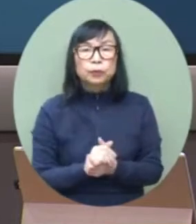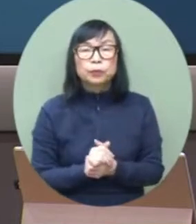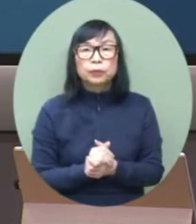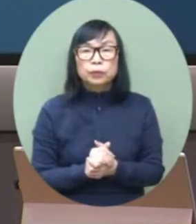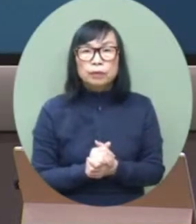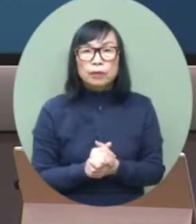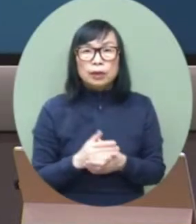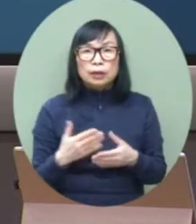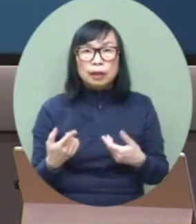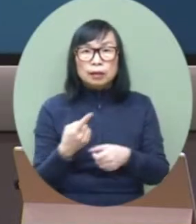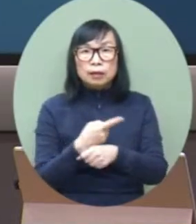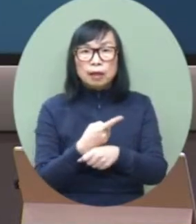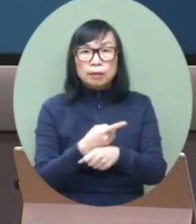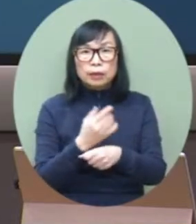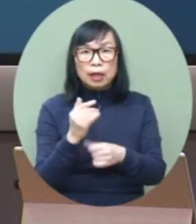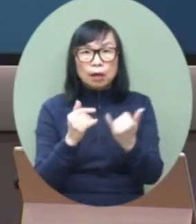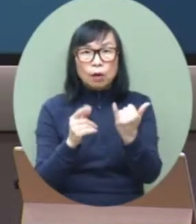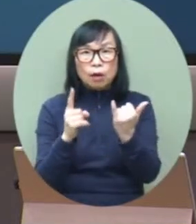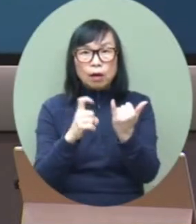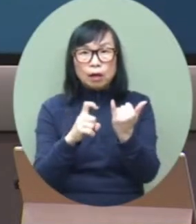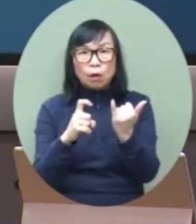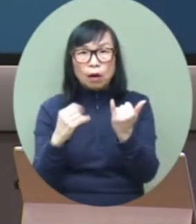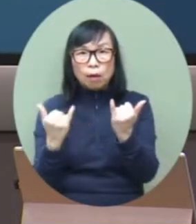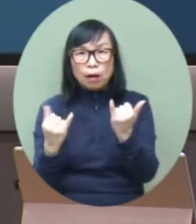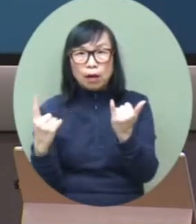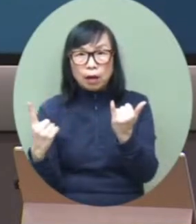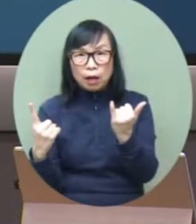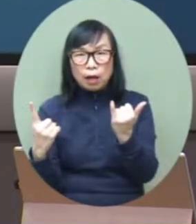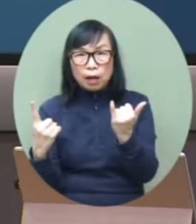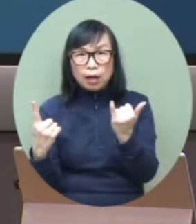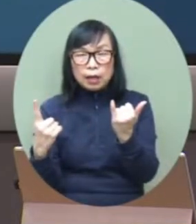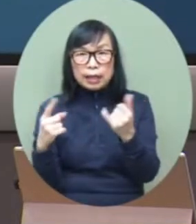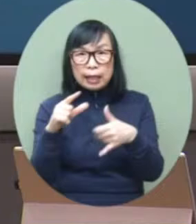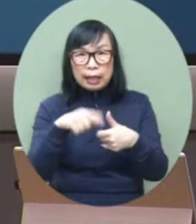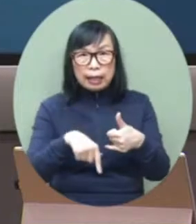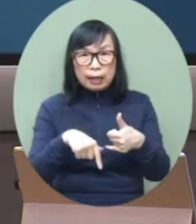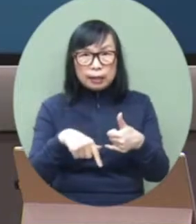members who have to be followed up. Right now, we have